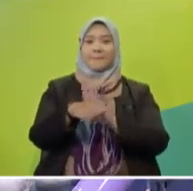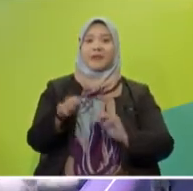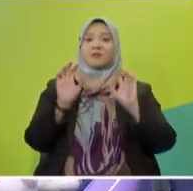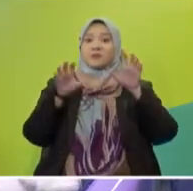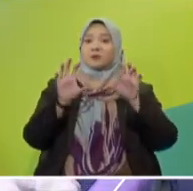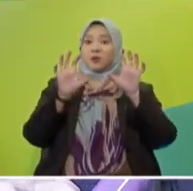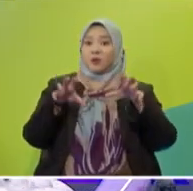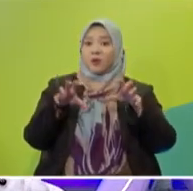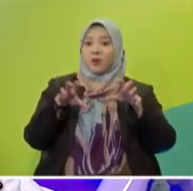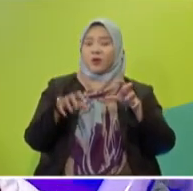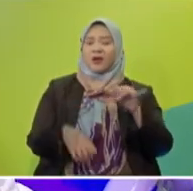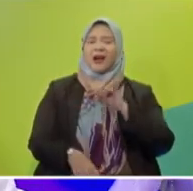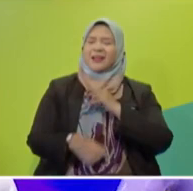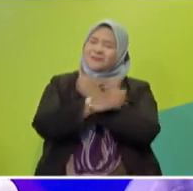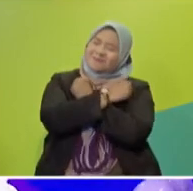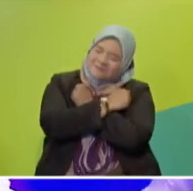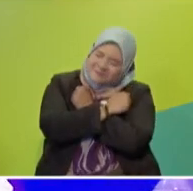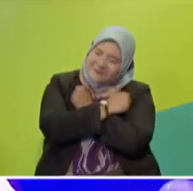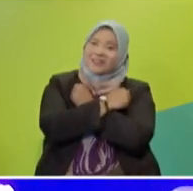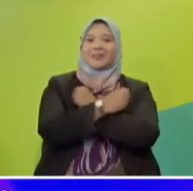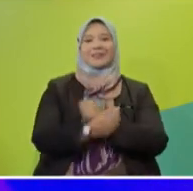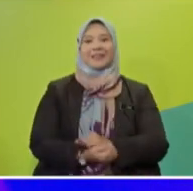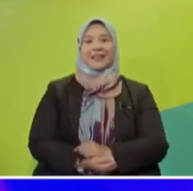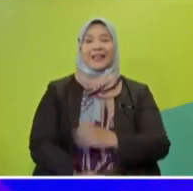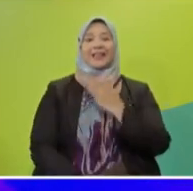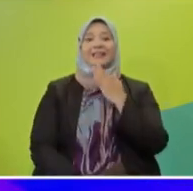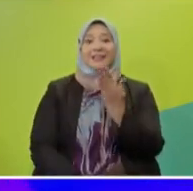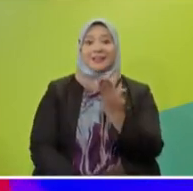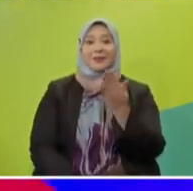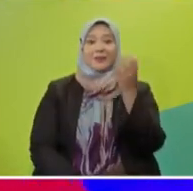Do you like it? I love it. Thank you so much, Kiko. Welcome.